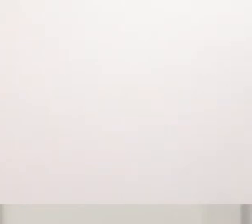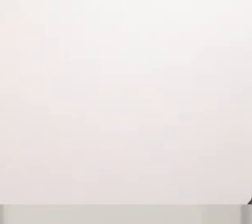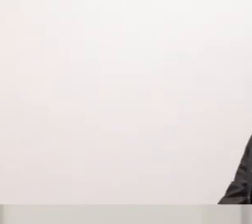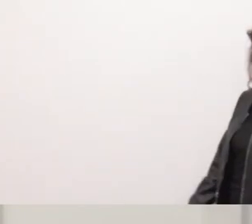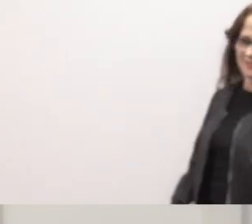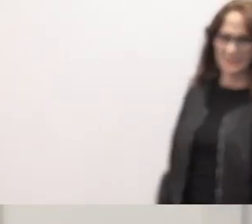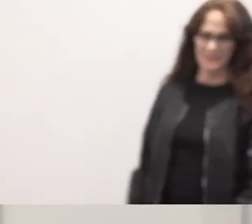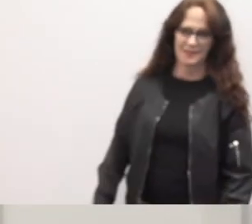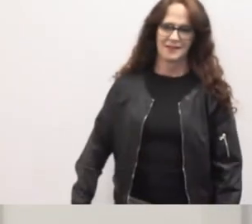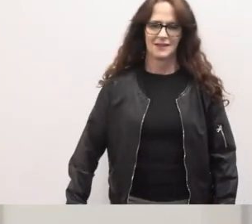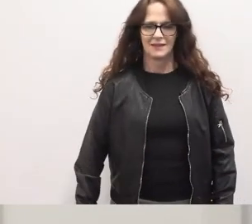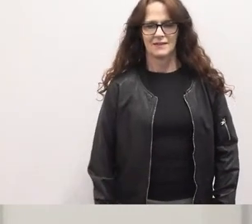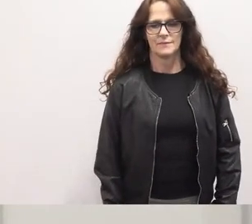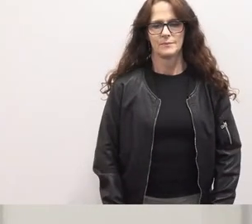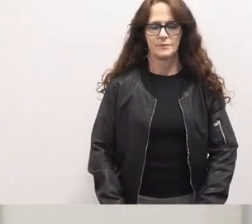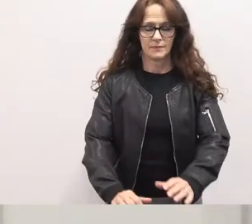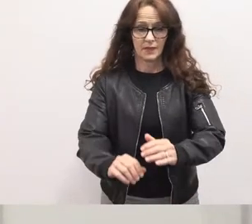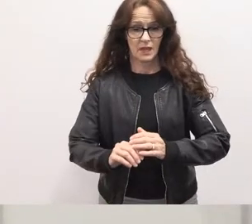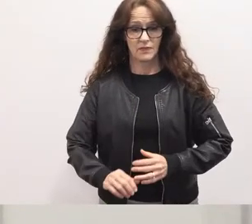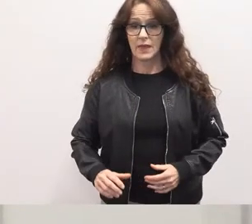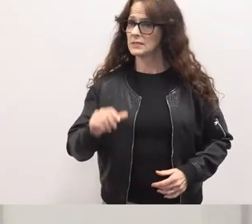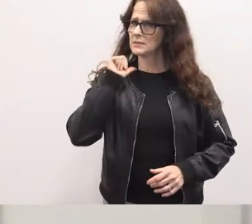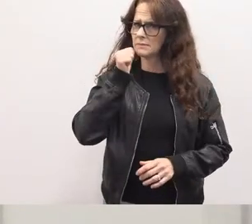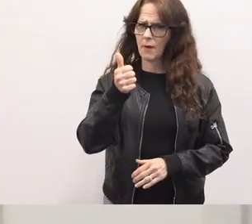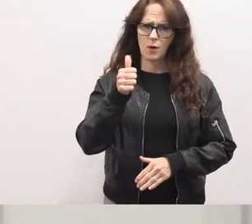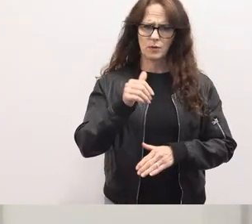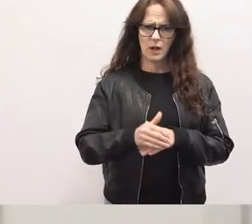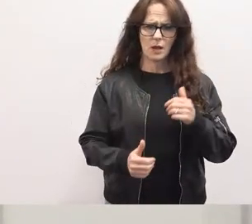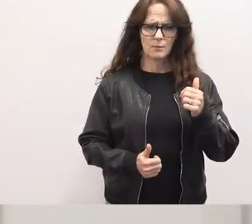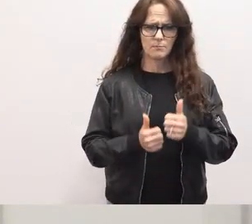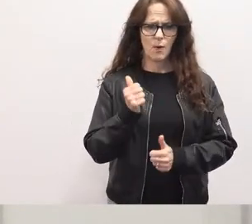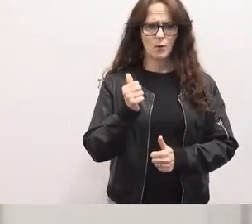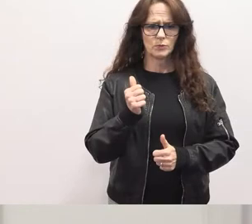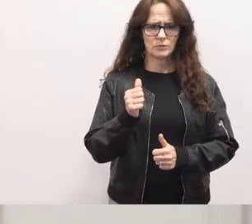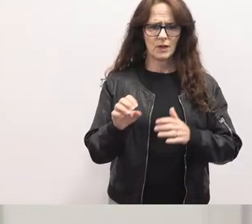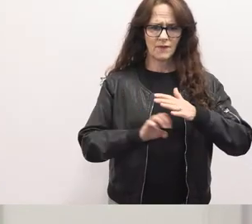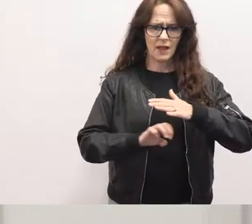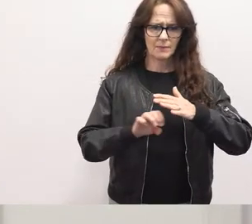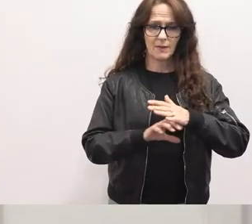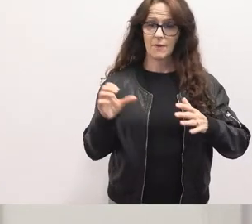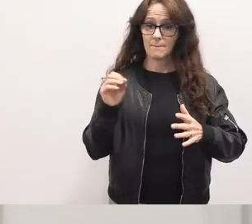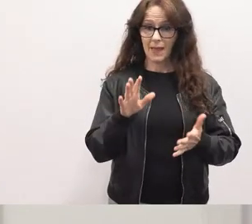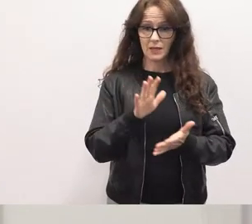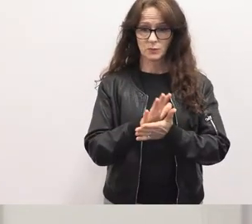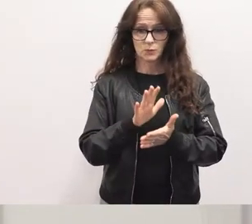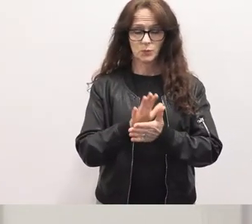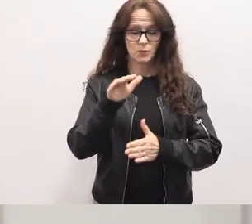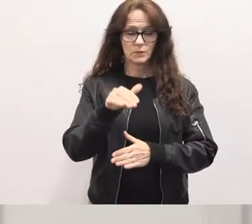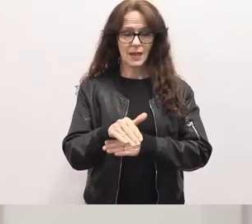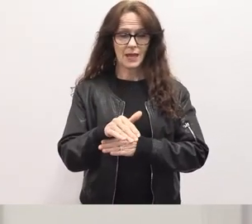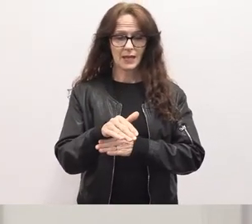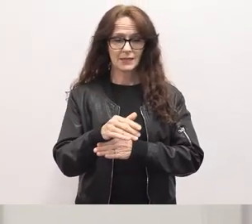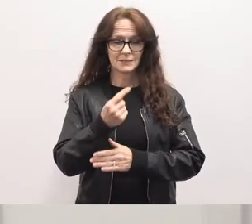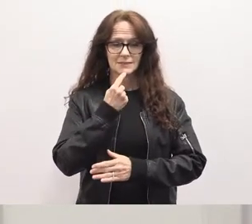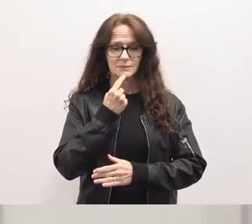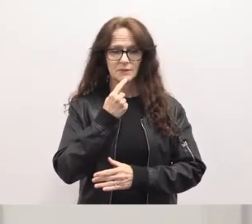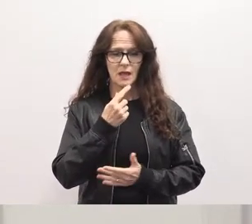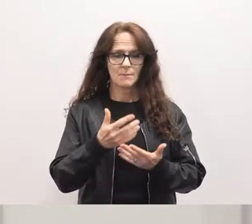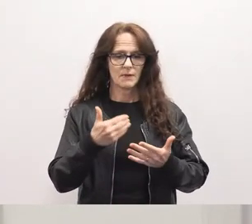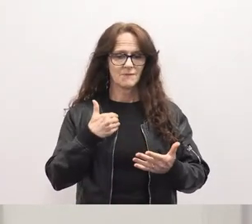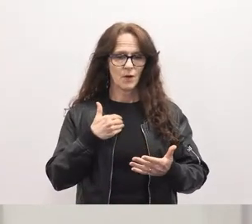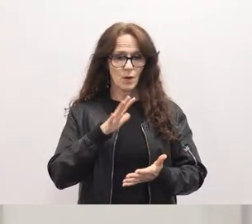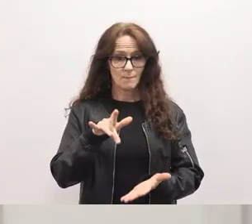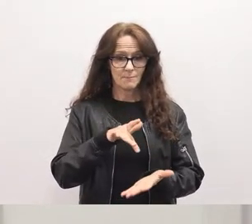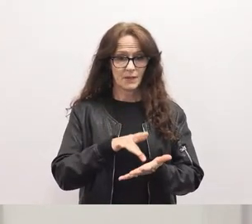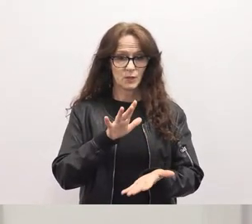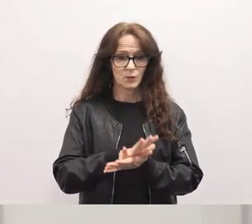that, actually tomorrow night, most of our elementary schools will have back to school night. So that was mentioned, it's actually tomorrow night. And before we meet again, middle